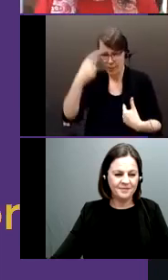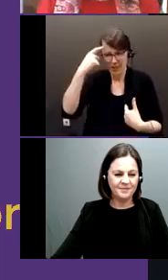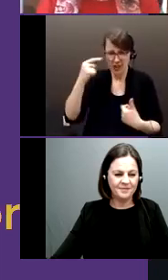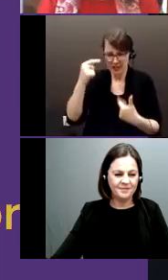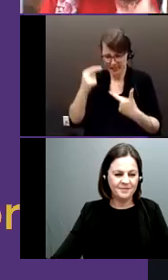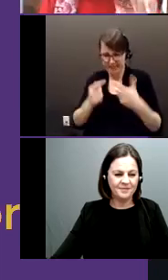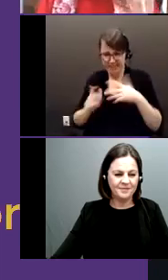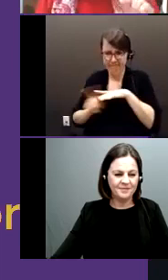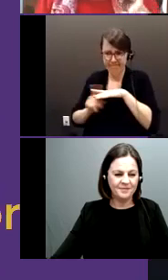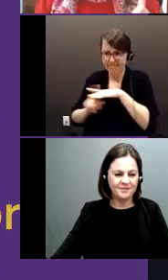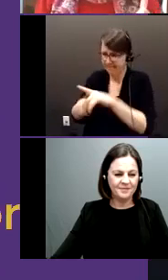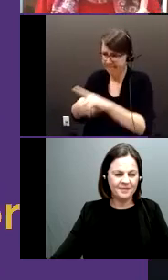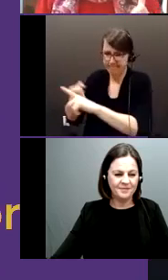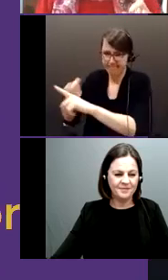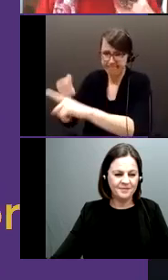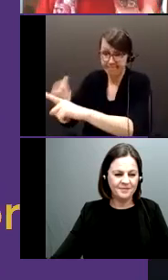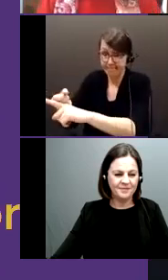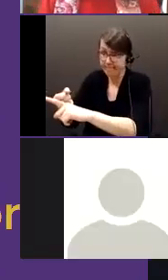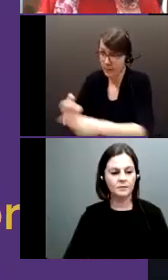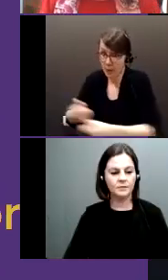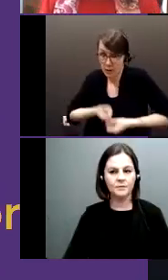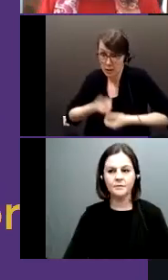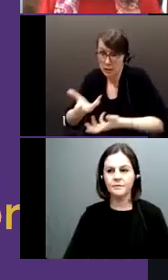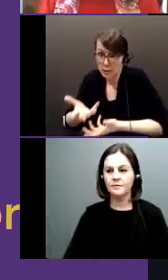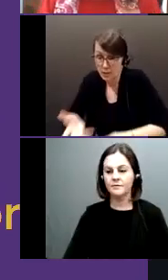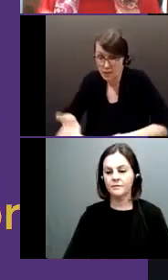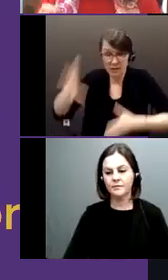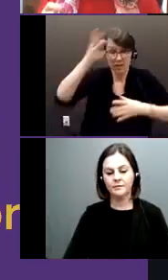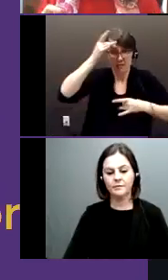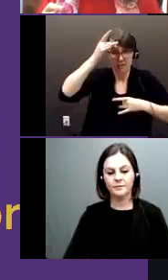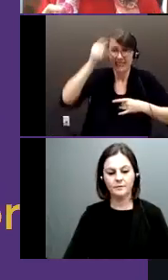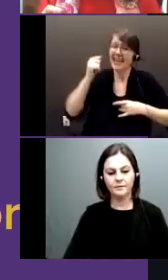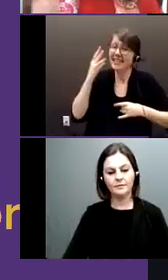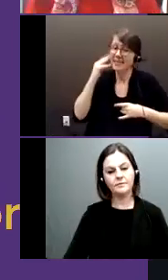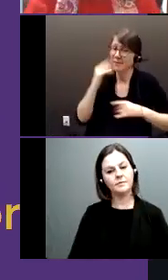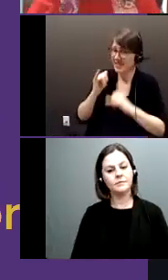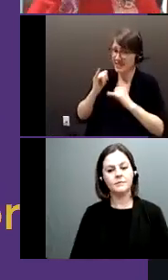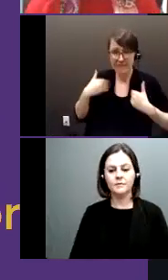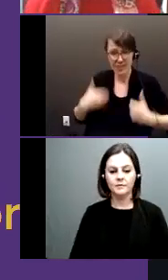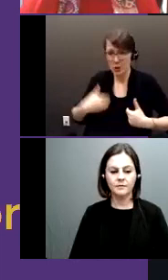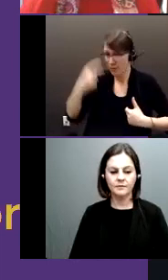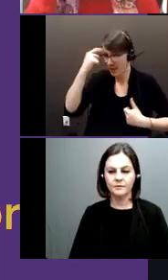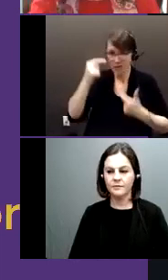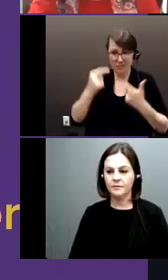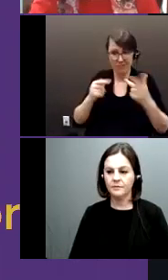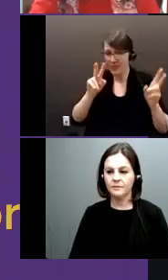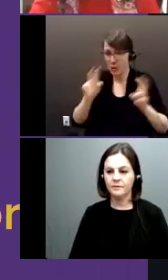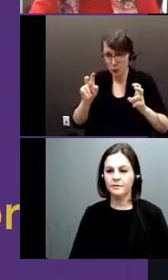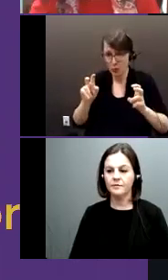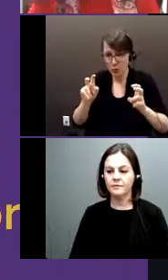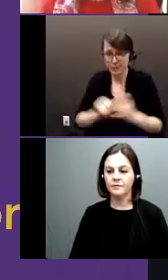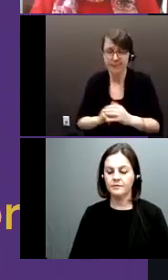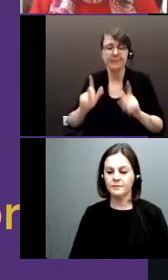am going to share a definition that I found particularly relevant and helpful and appropriate.